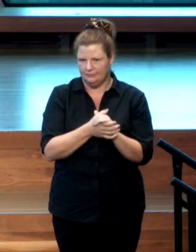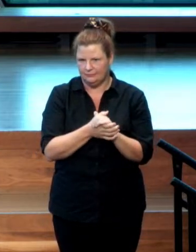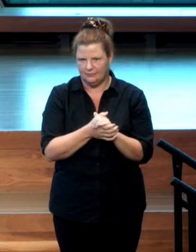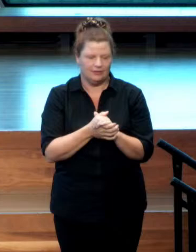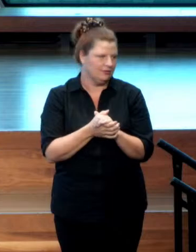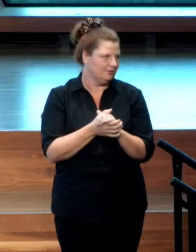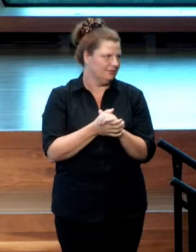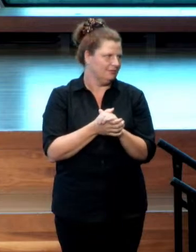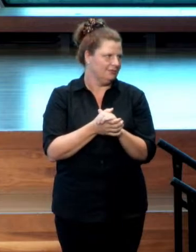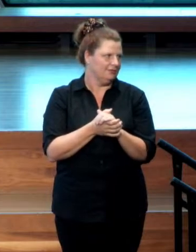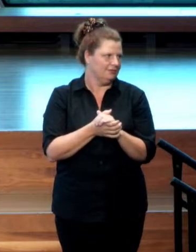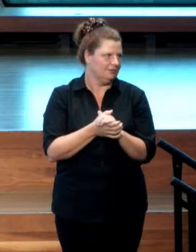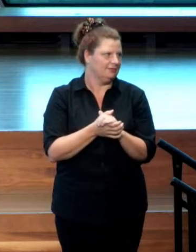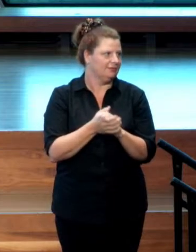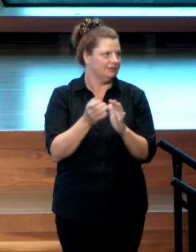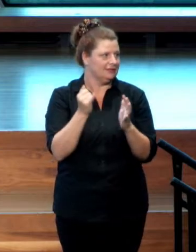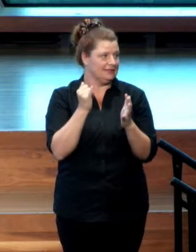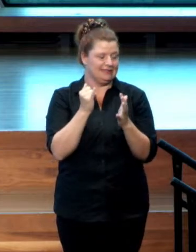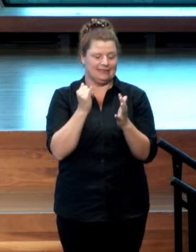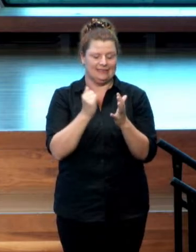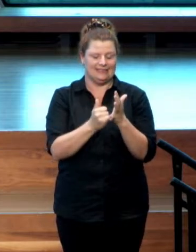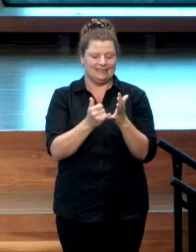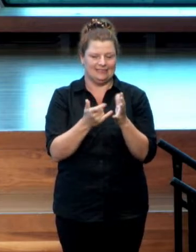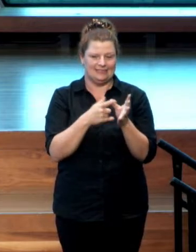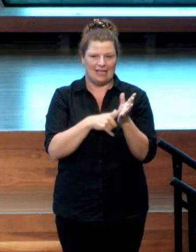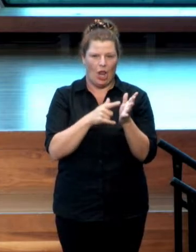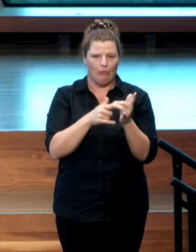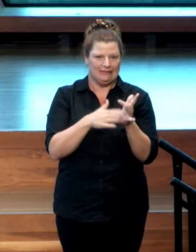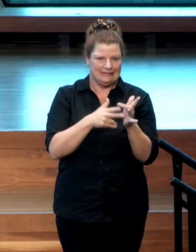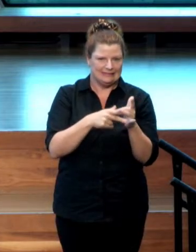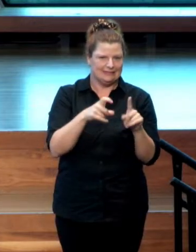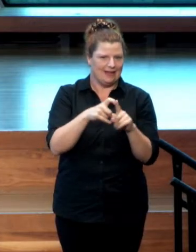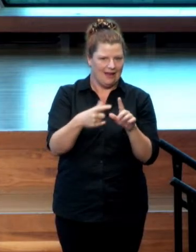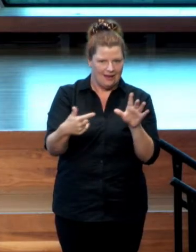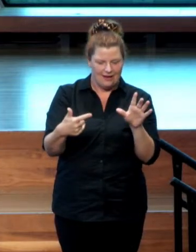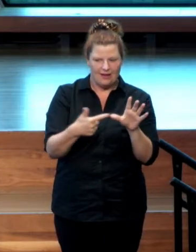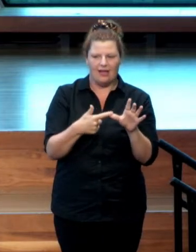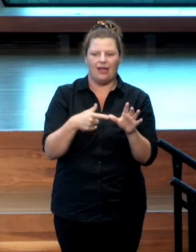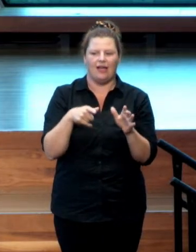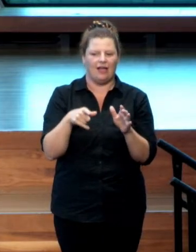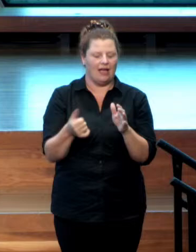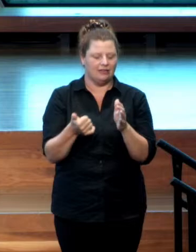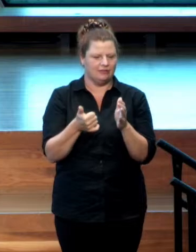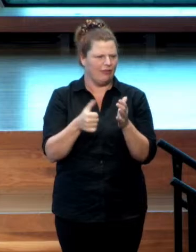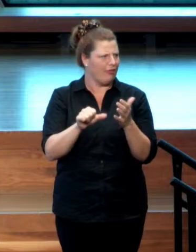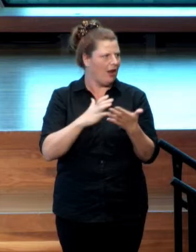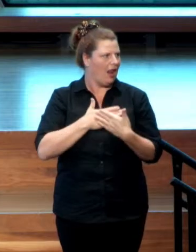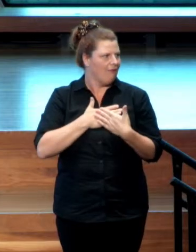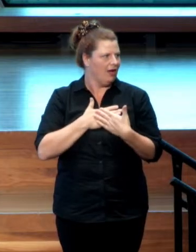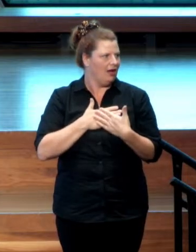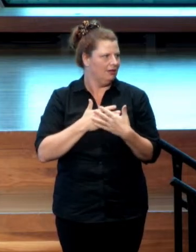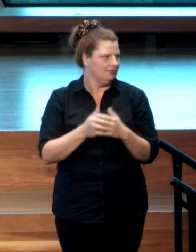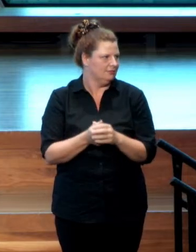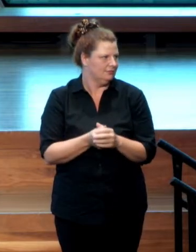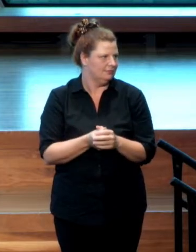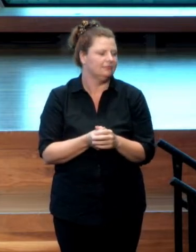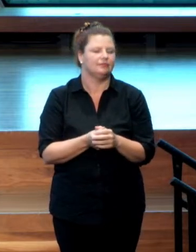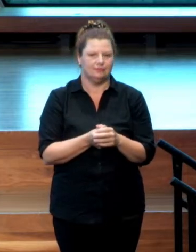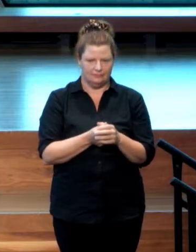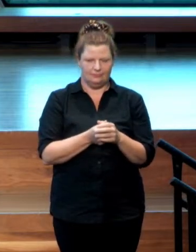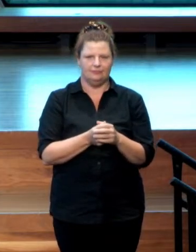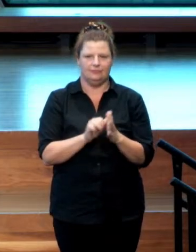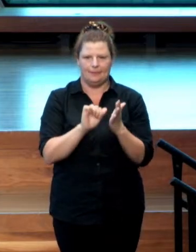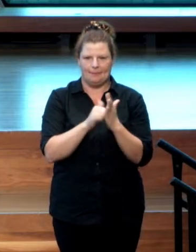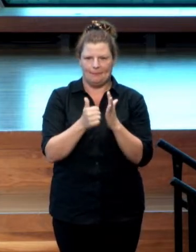Burning by Gail Jones, published by Text Publishing. And The Lovers by Yumna Kasarb, published by Ultima